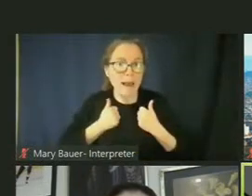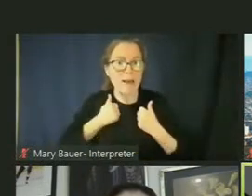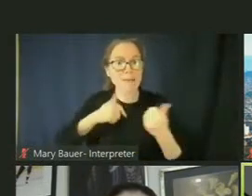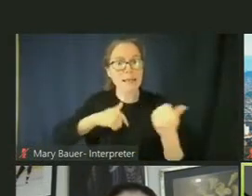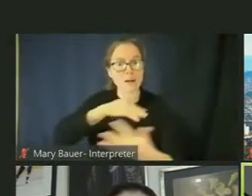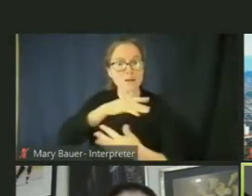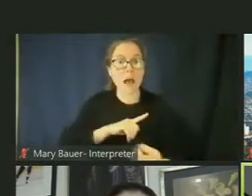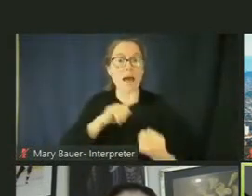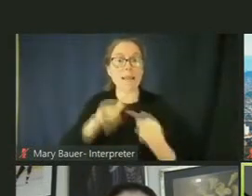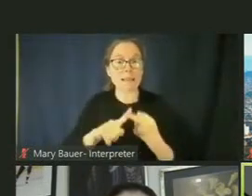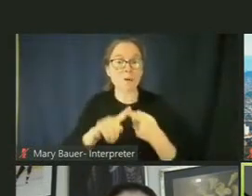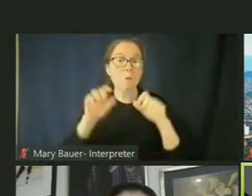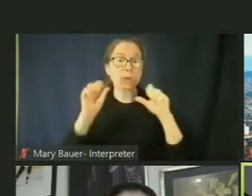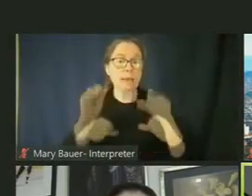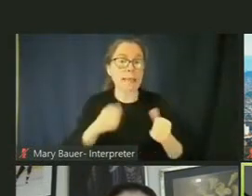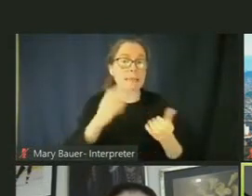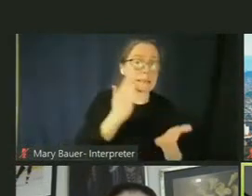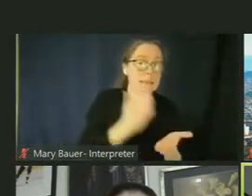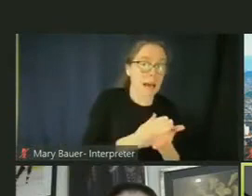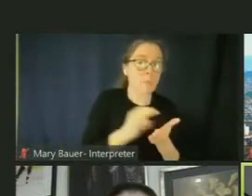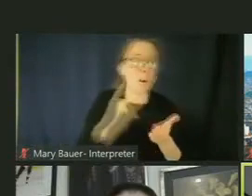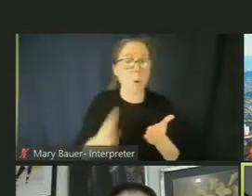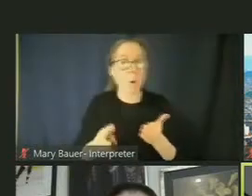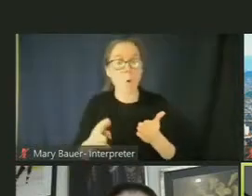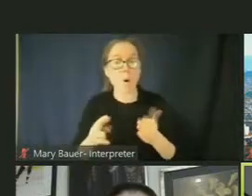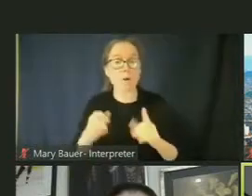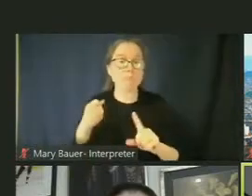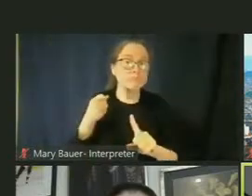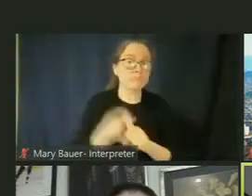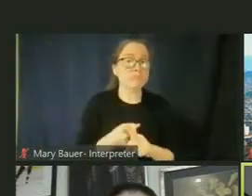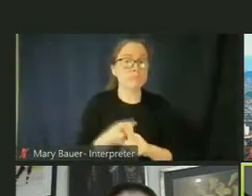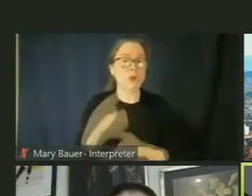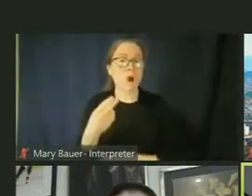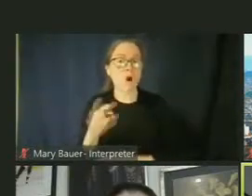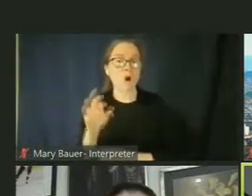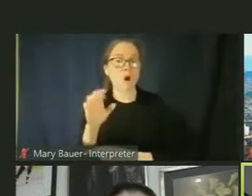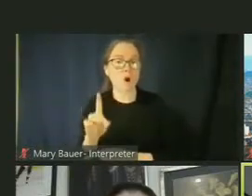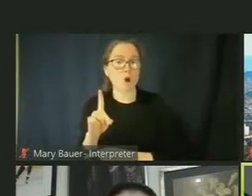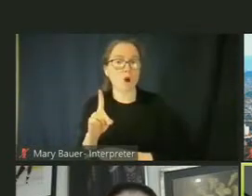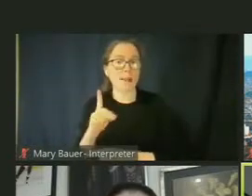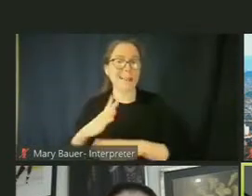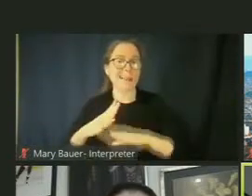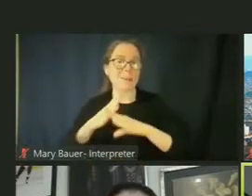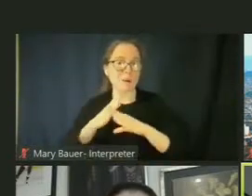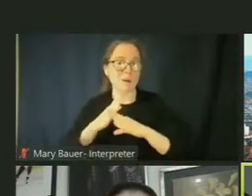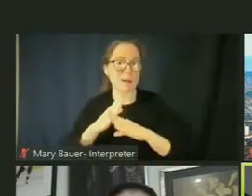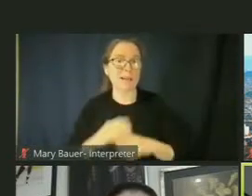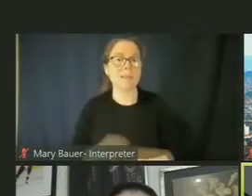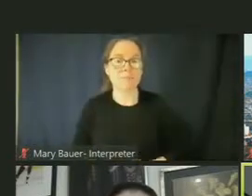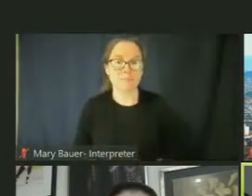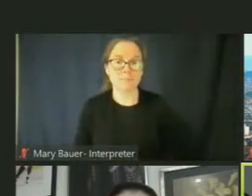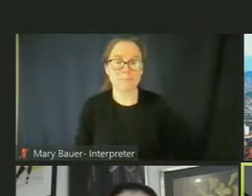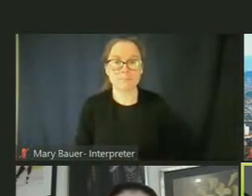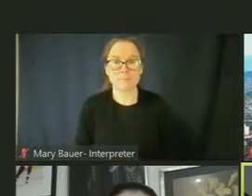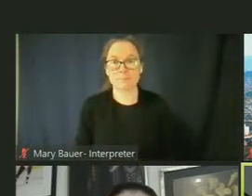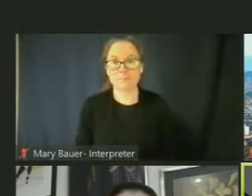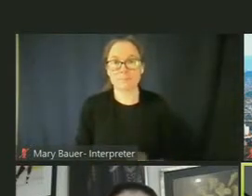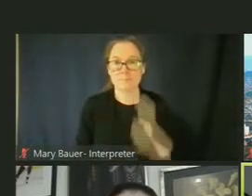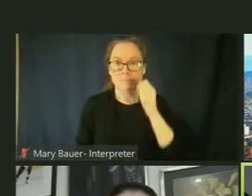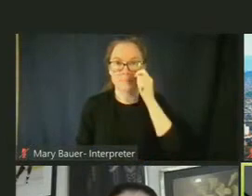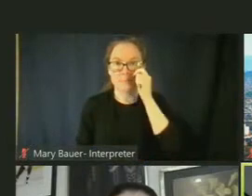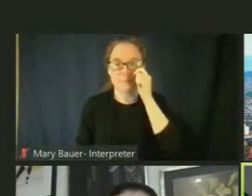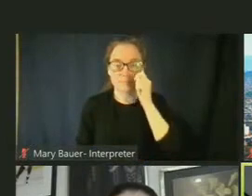put a stop or at least obtain herd immunity with the continued spread of the virus. Next slide.